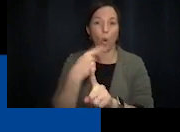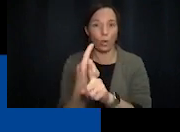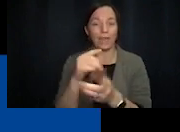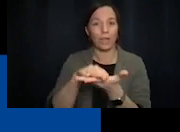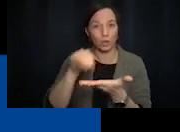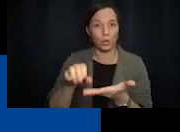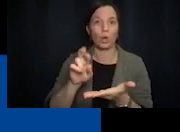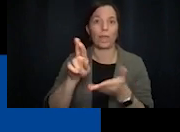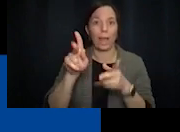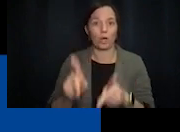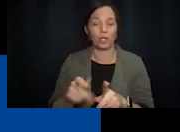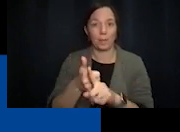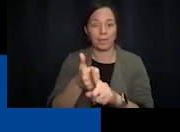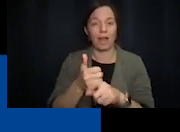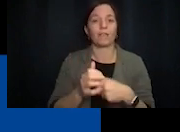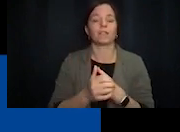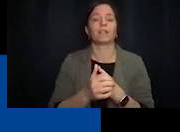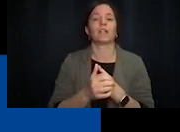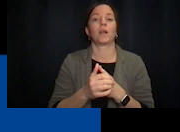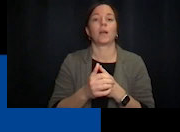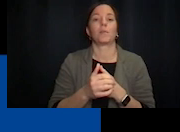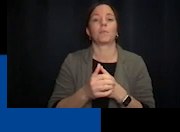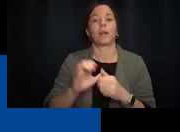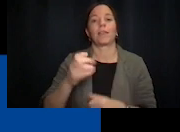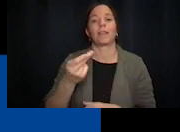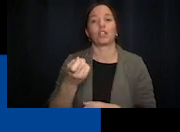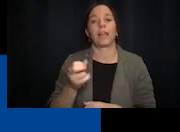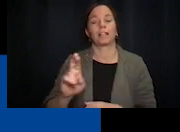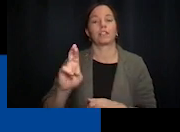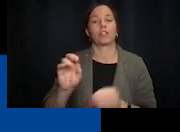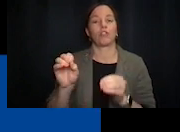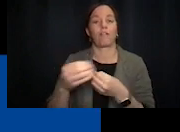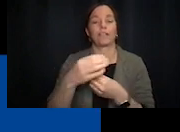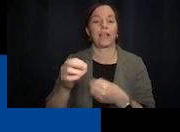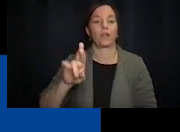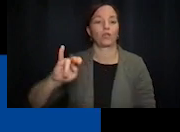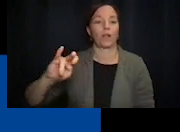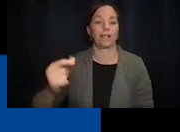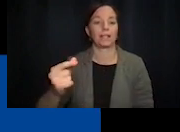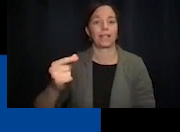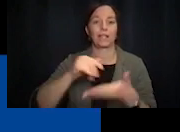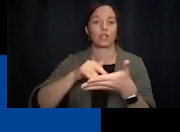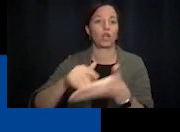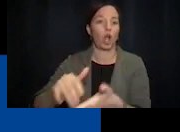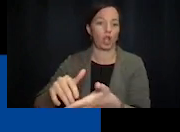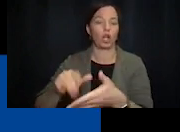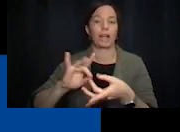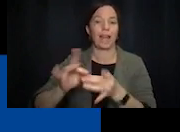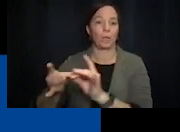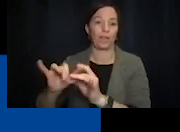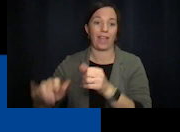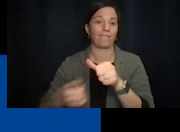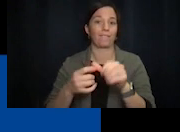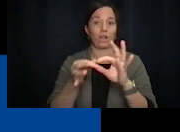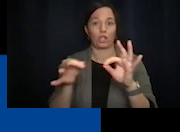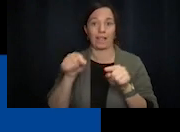themselves. The Chancellor's Office and the Rising Scholars Network has some fantastic resources. That's the first link there. And we're working